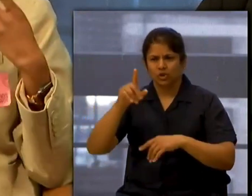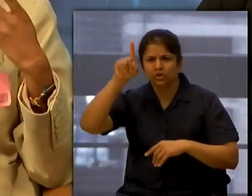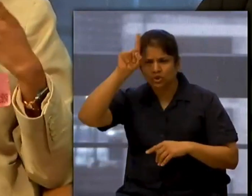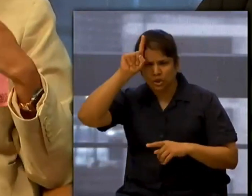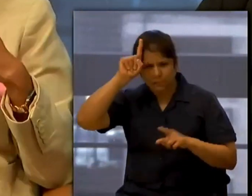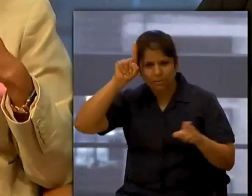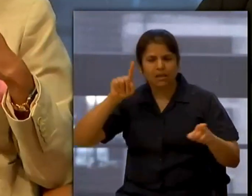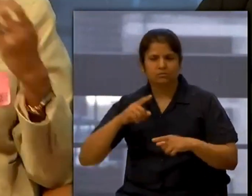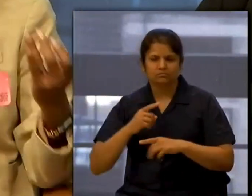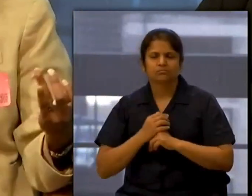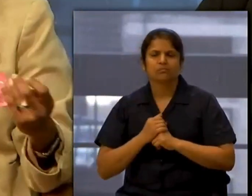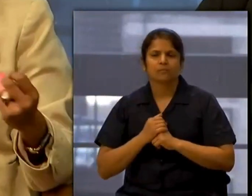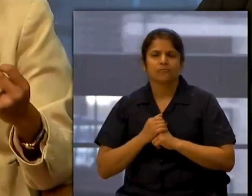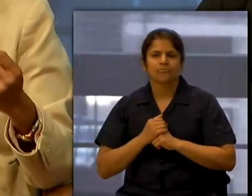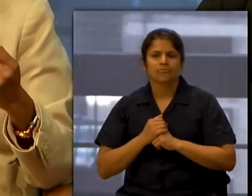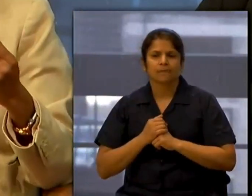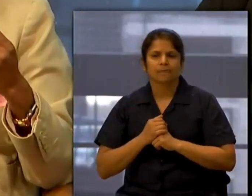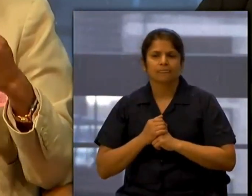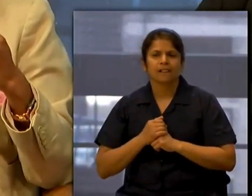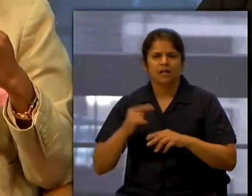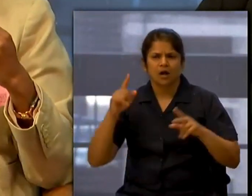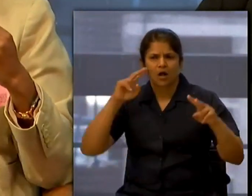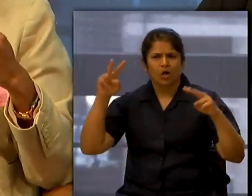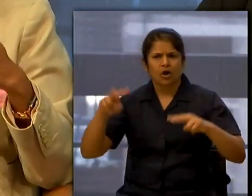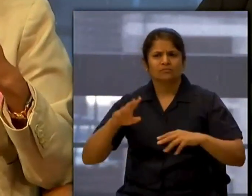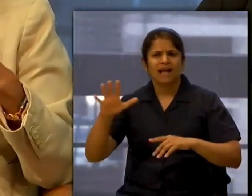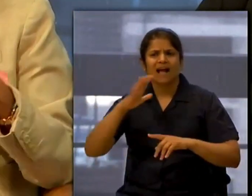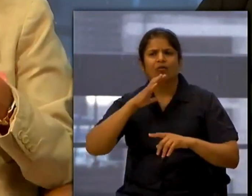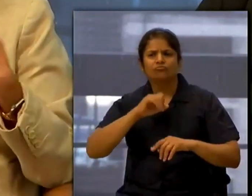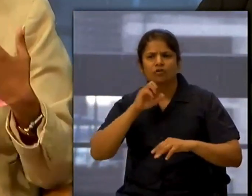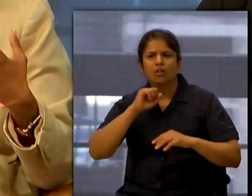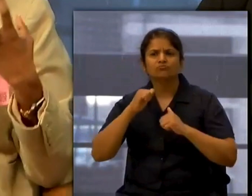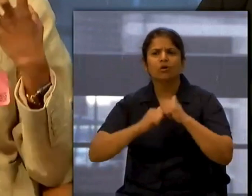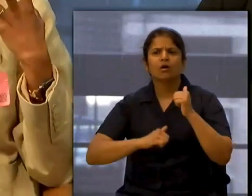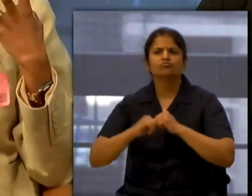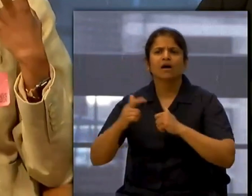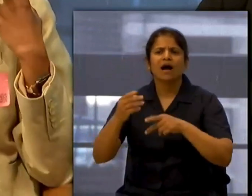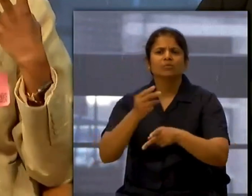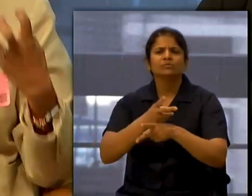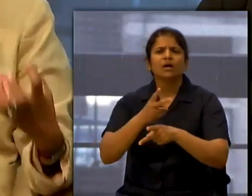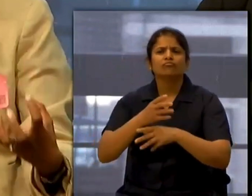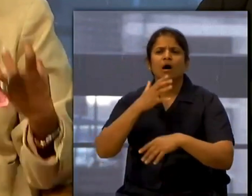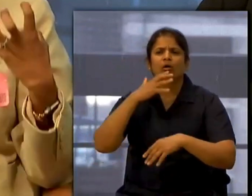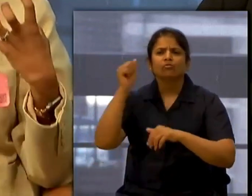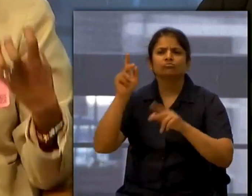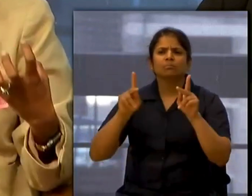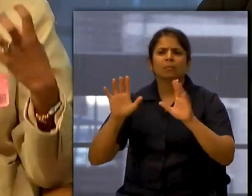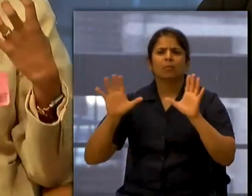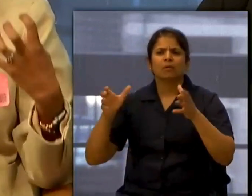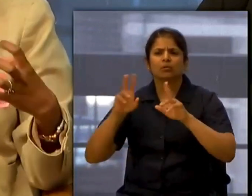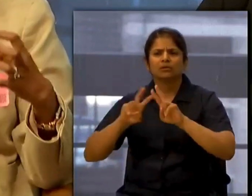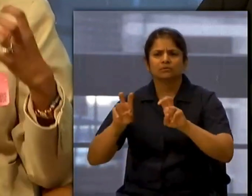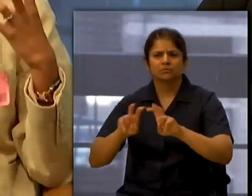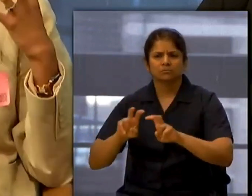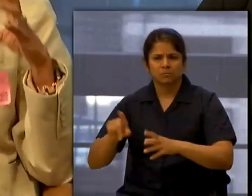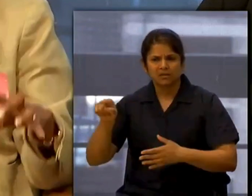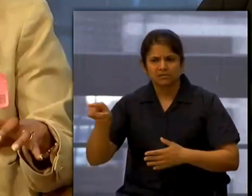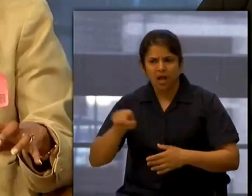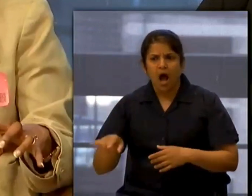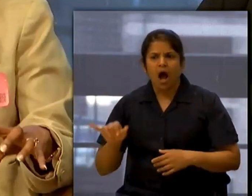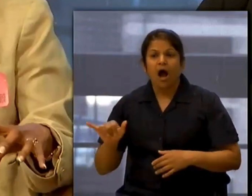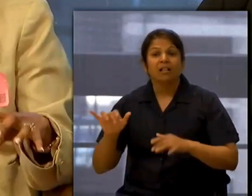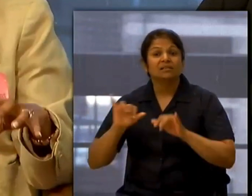and how they provide for their older adult populations. And their system is entirely rooted in the